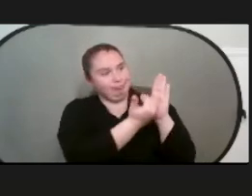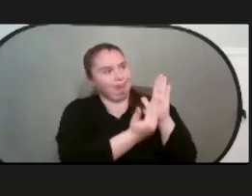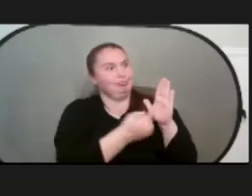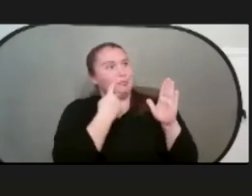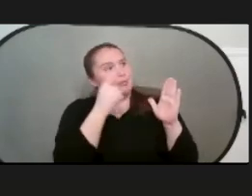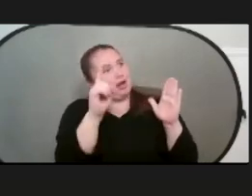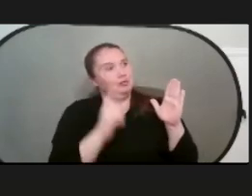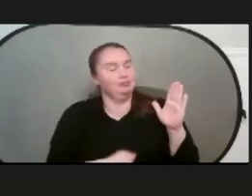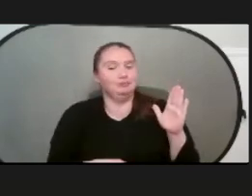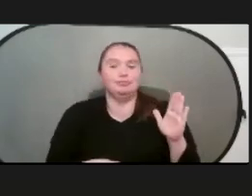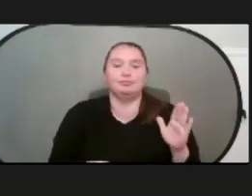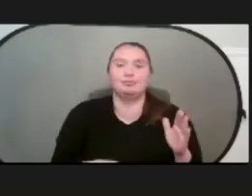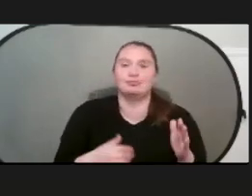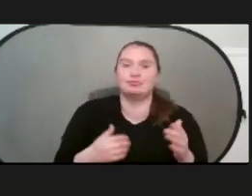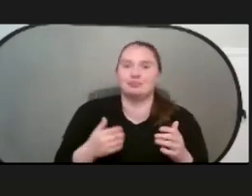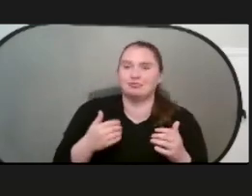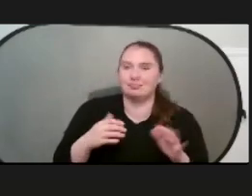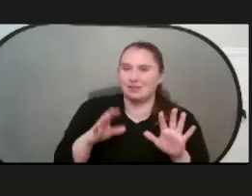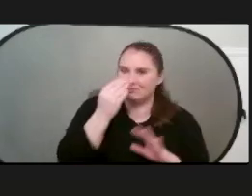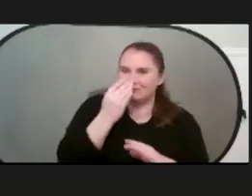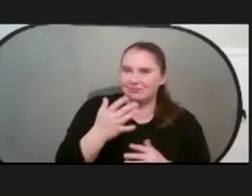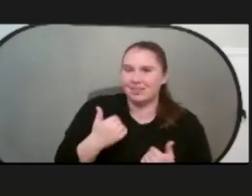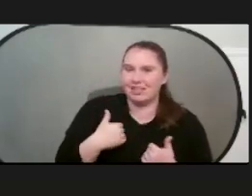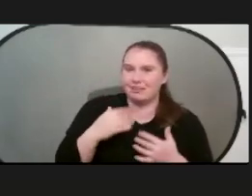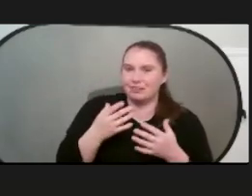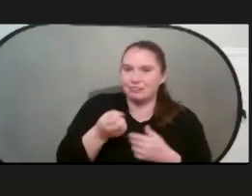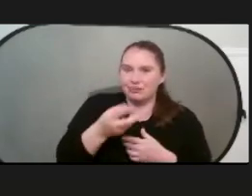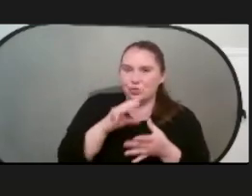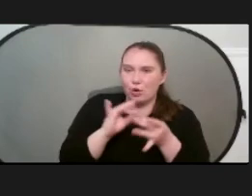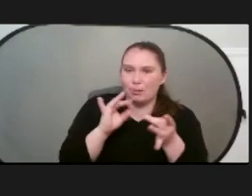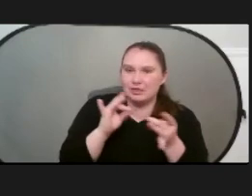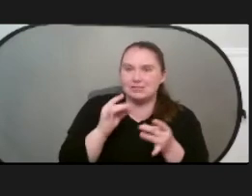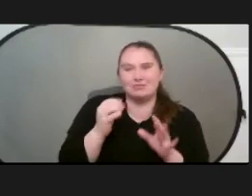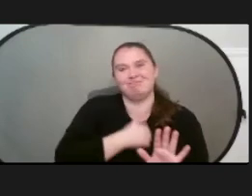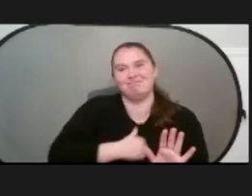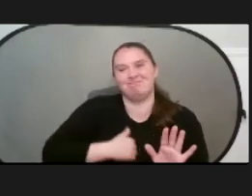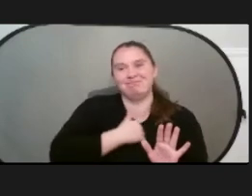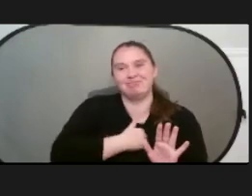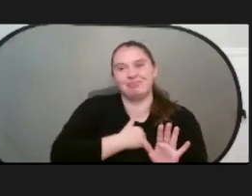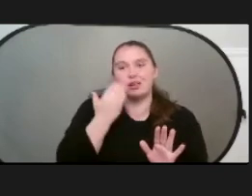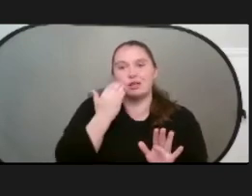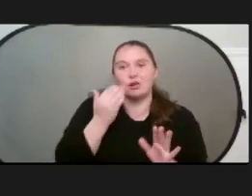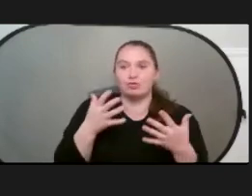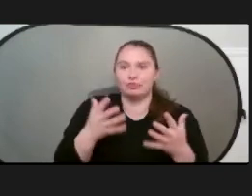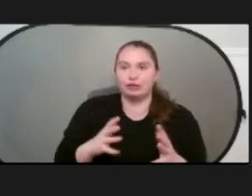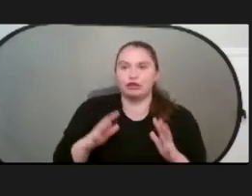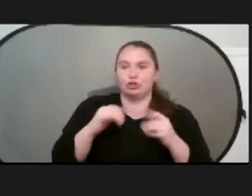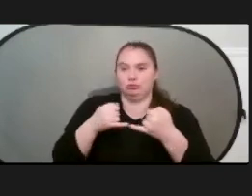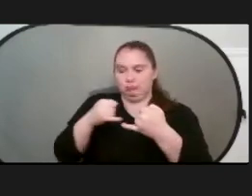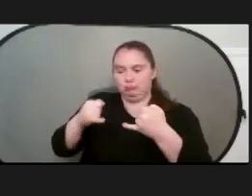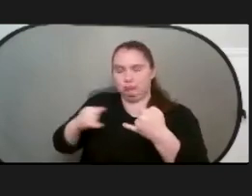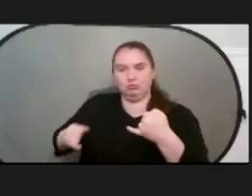I just had a few comments. I'm sorry. I know that we had rezoned whenever we added